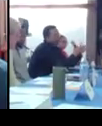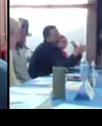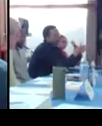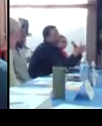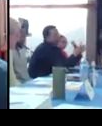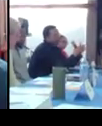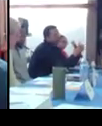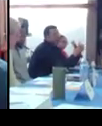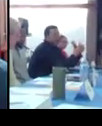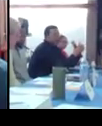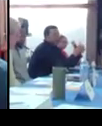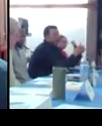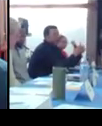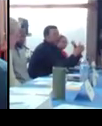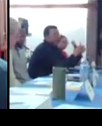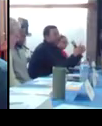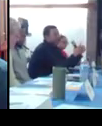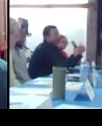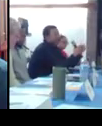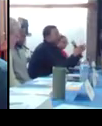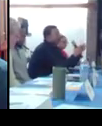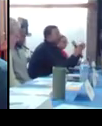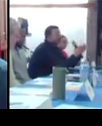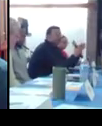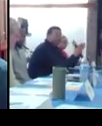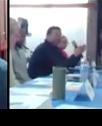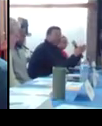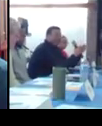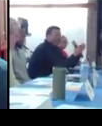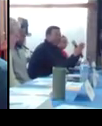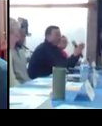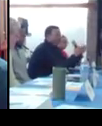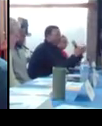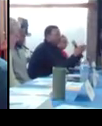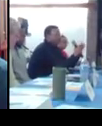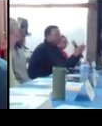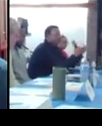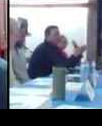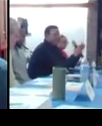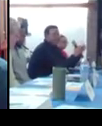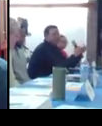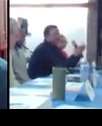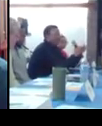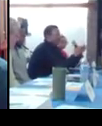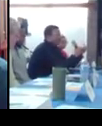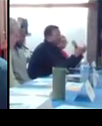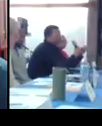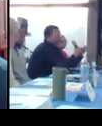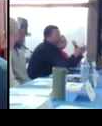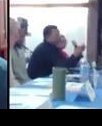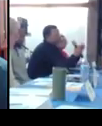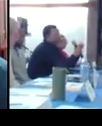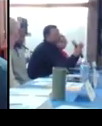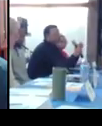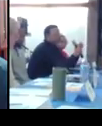North City, financial hurdles are the same. The thing we lack is developers wanting to come